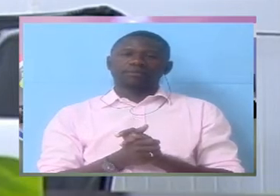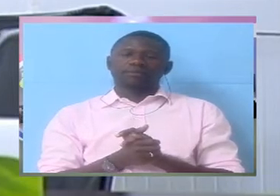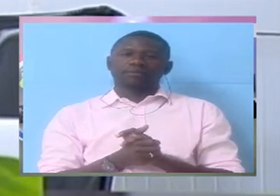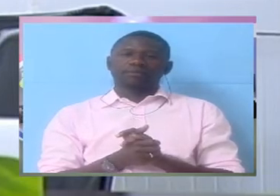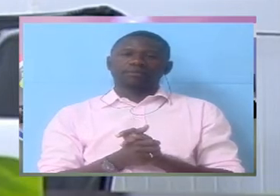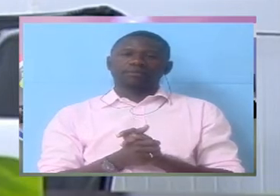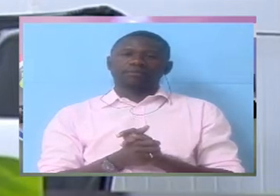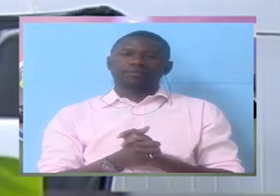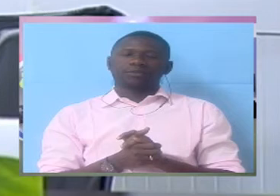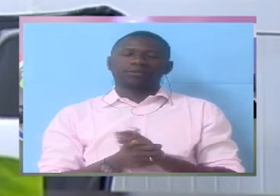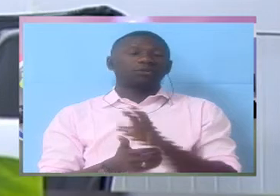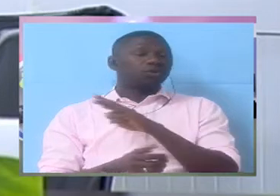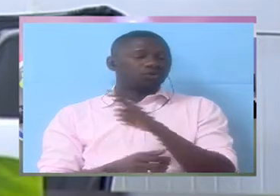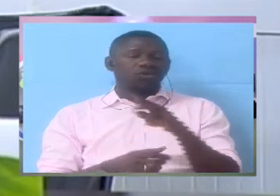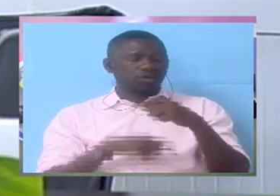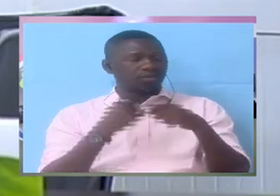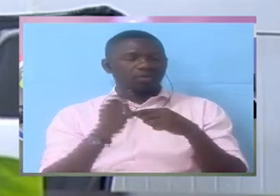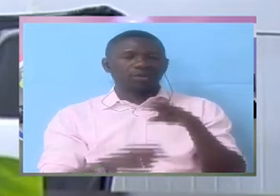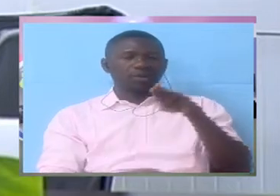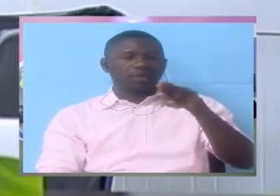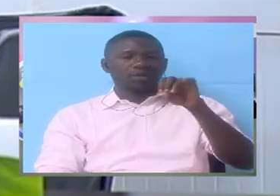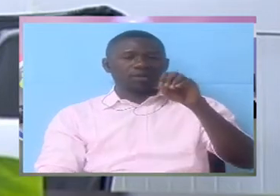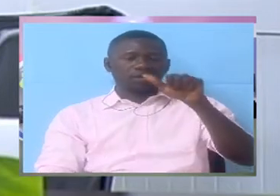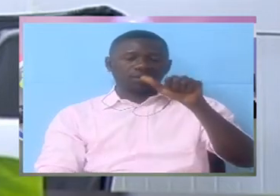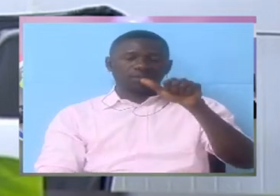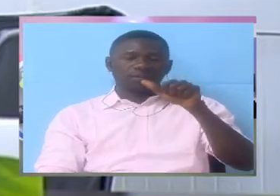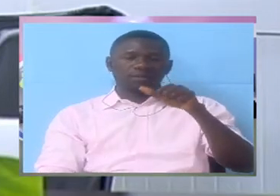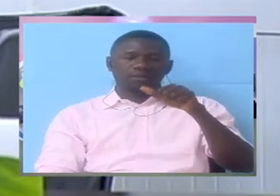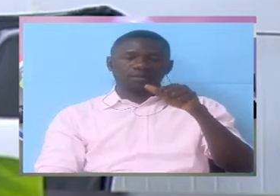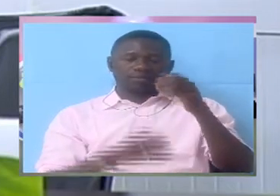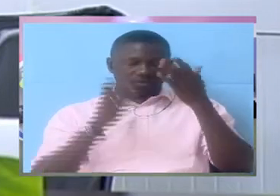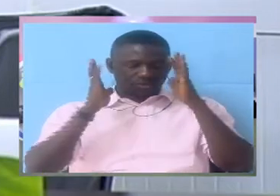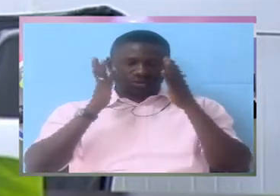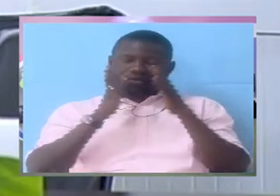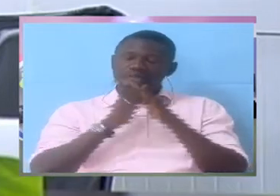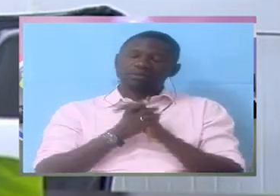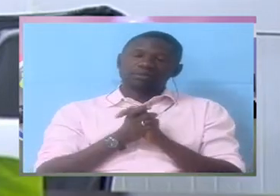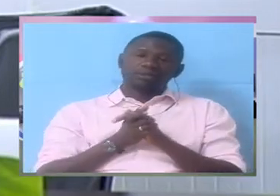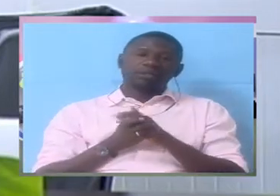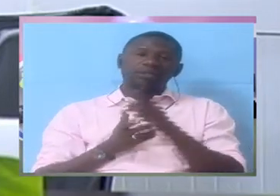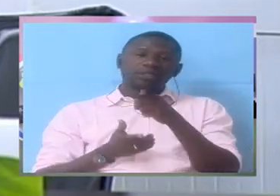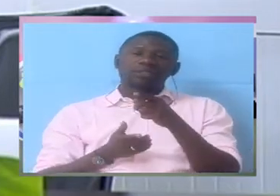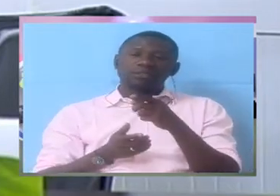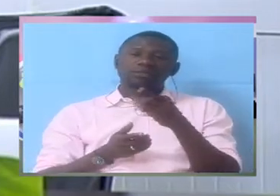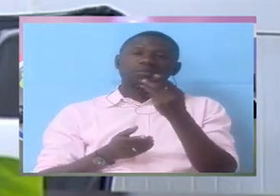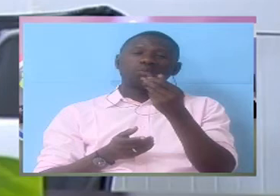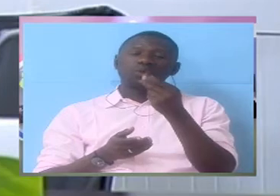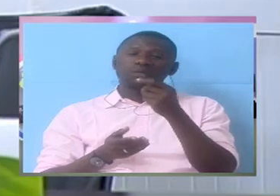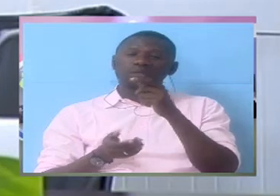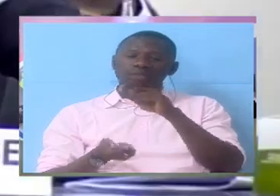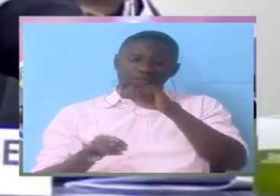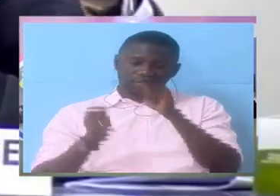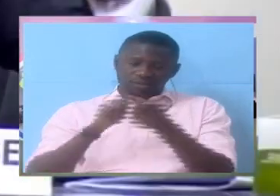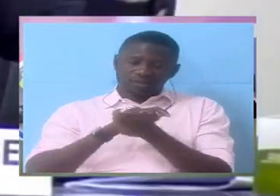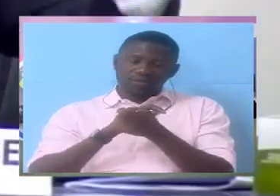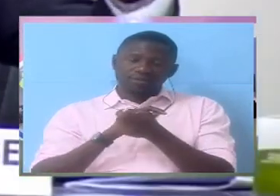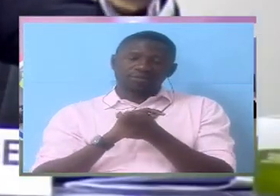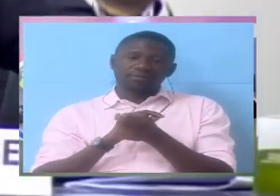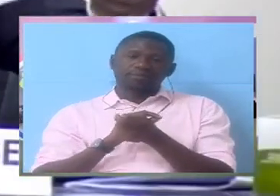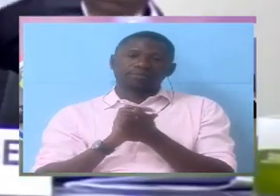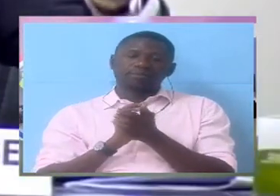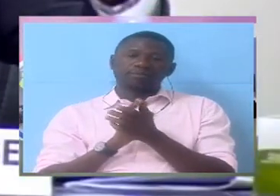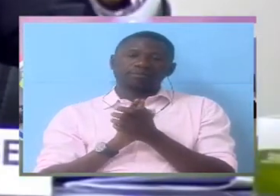Not as NIA case. Among this counterfeiting. Look. Inkodi yele mando. The dossier was